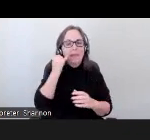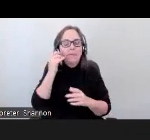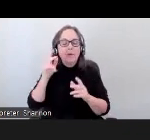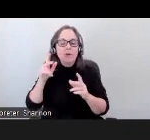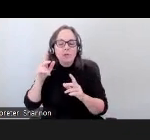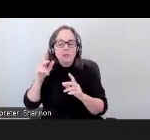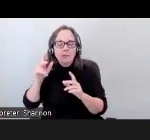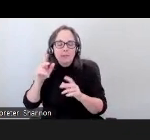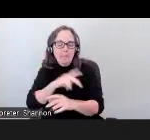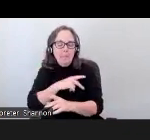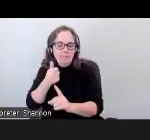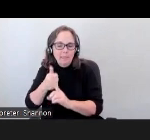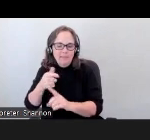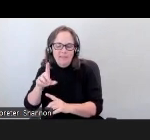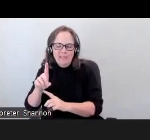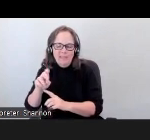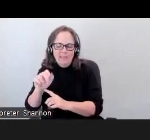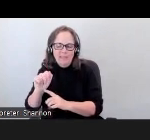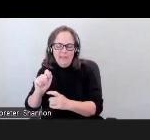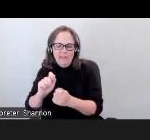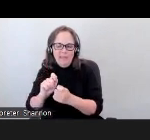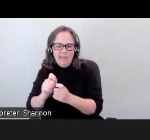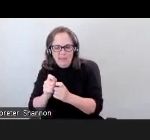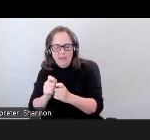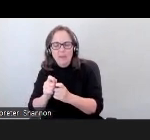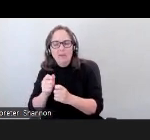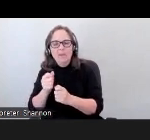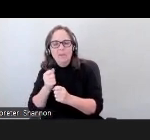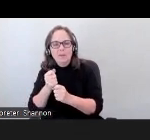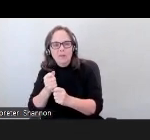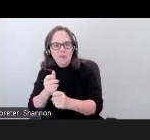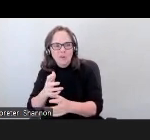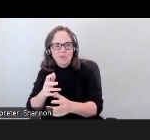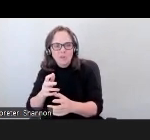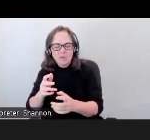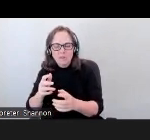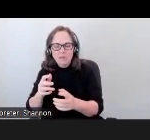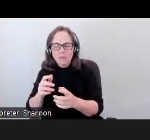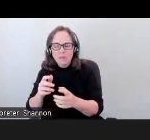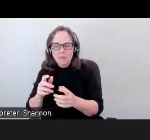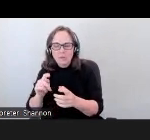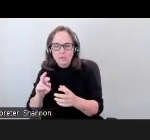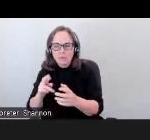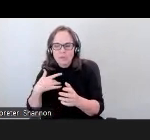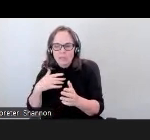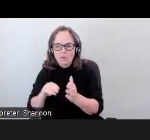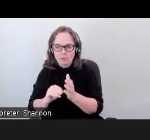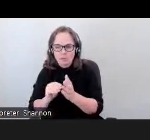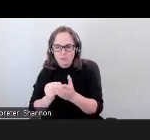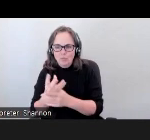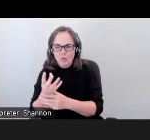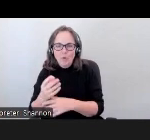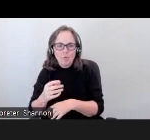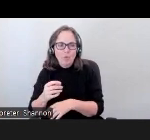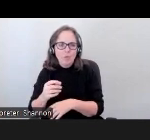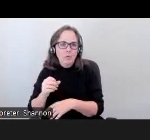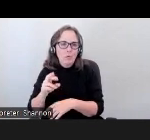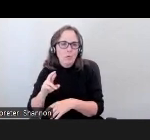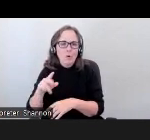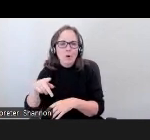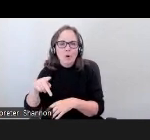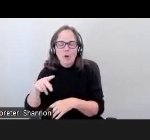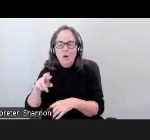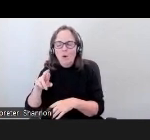mutations in DNA that leads to microsatellite instability or mismatch repair protein deficiency, they